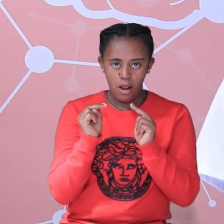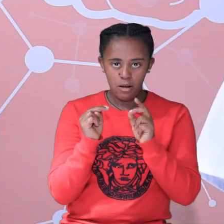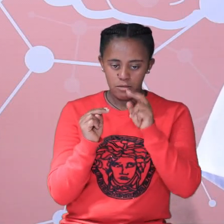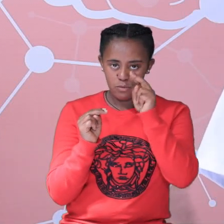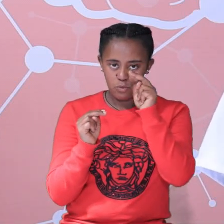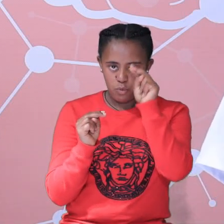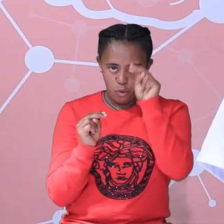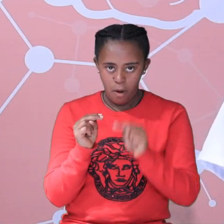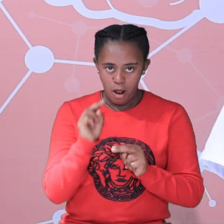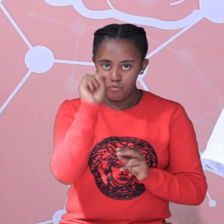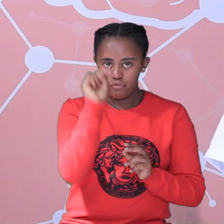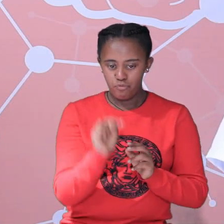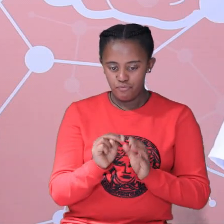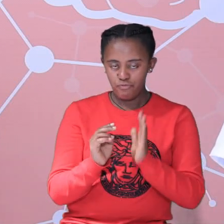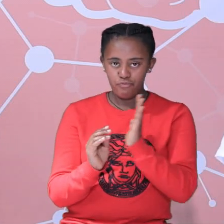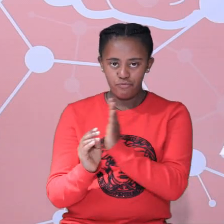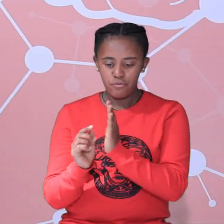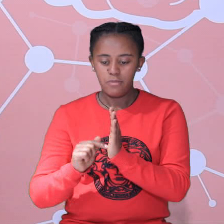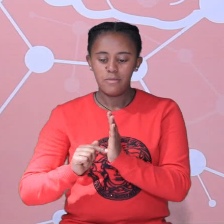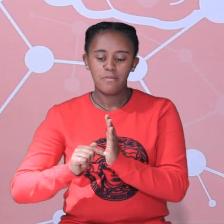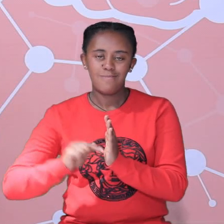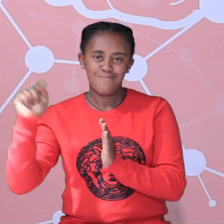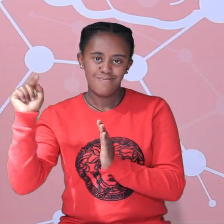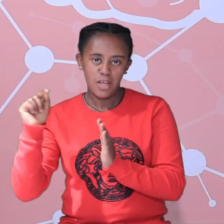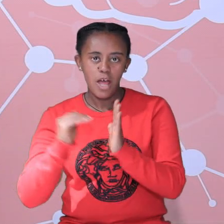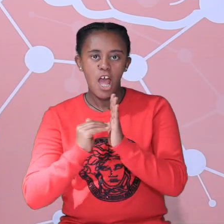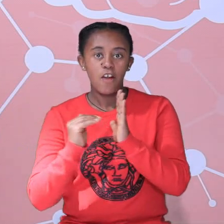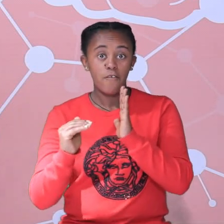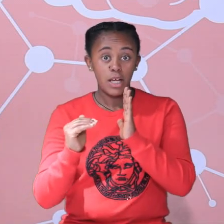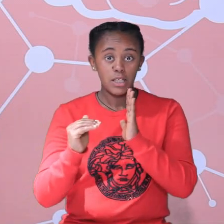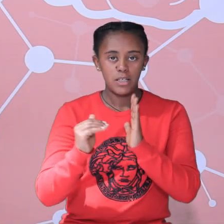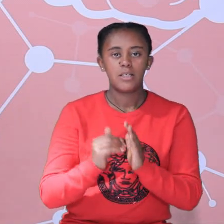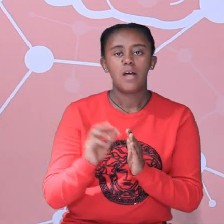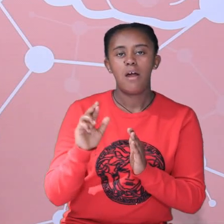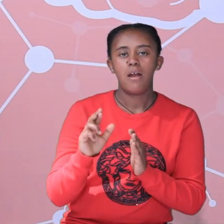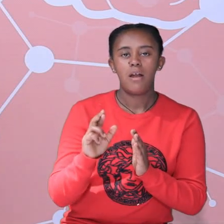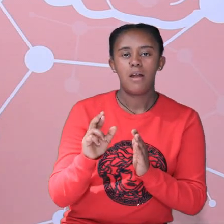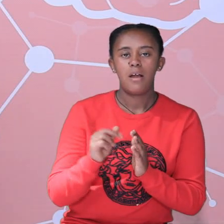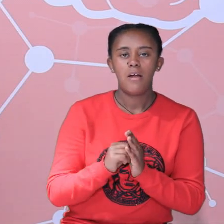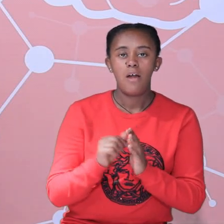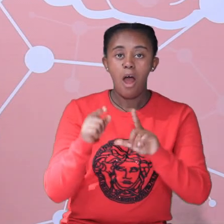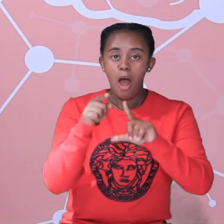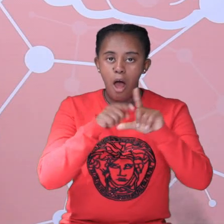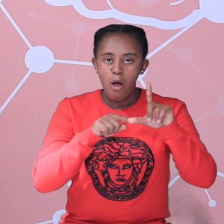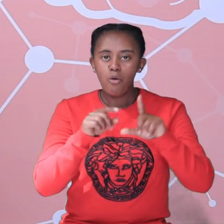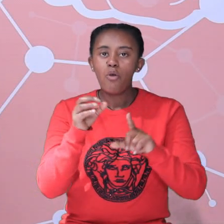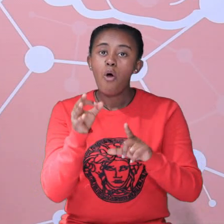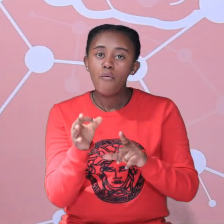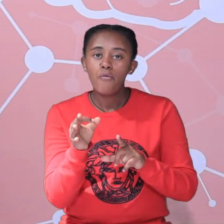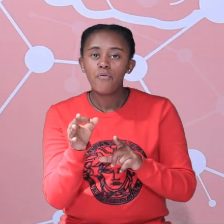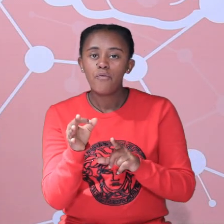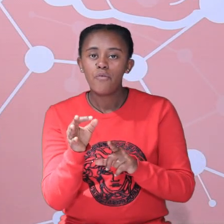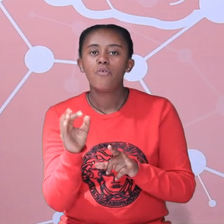between normal or reflected ray, we can say I, R,